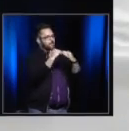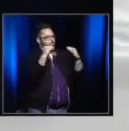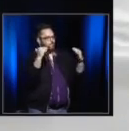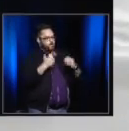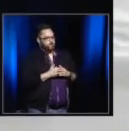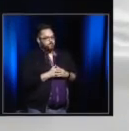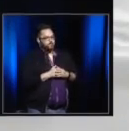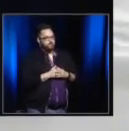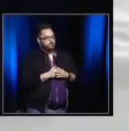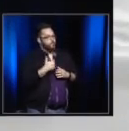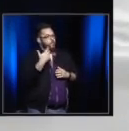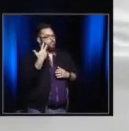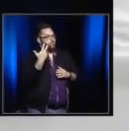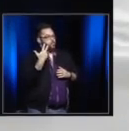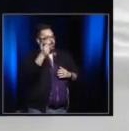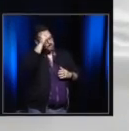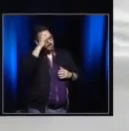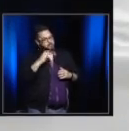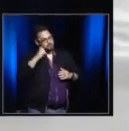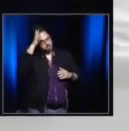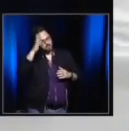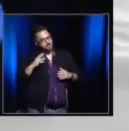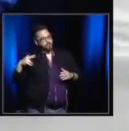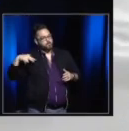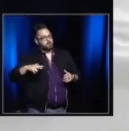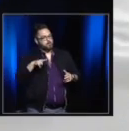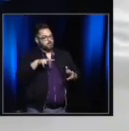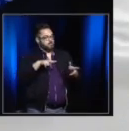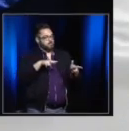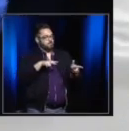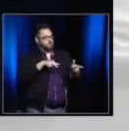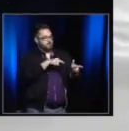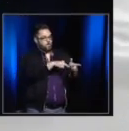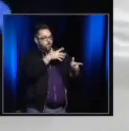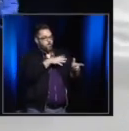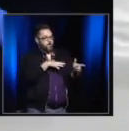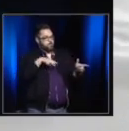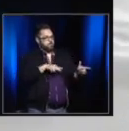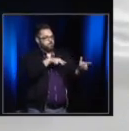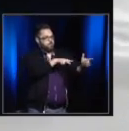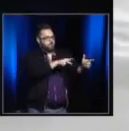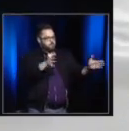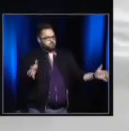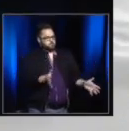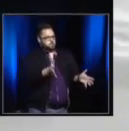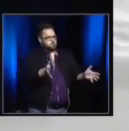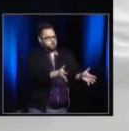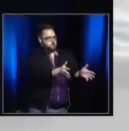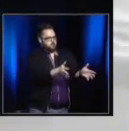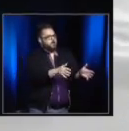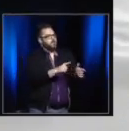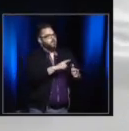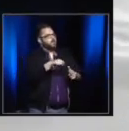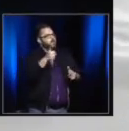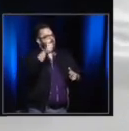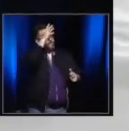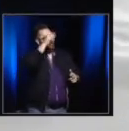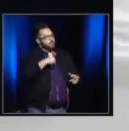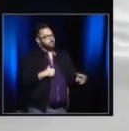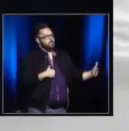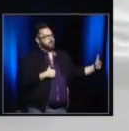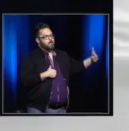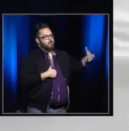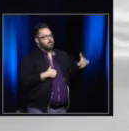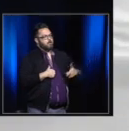Monkey Maya were herding the female holyfin. Another trio who never came in there came right into the shallows, approached them within a few